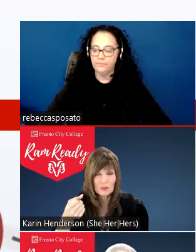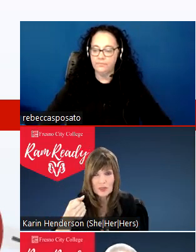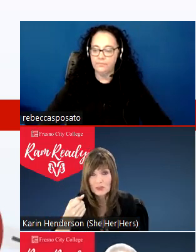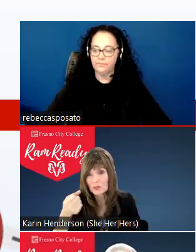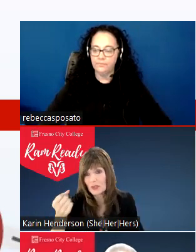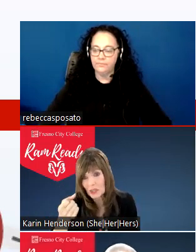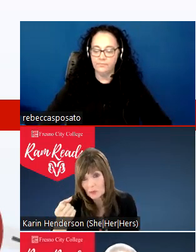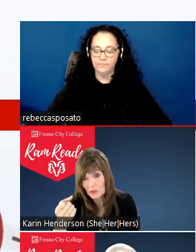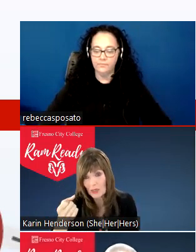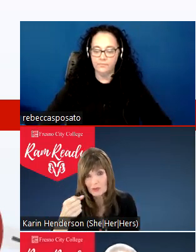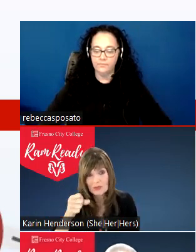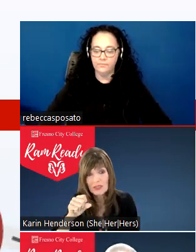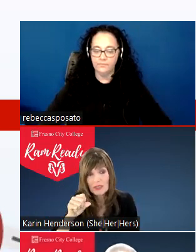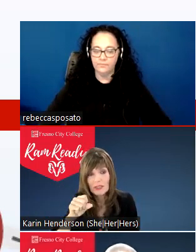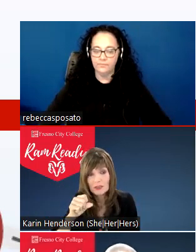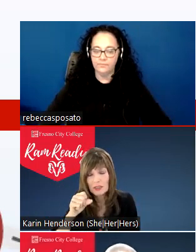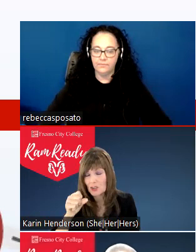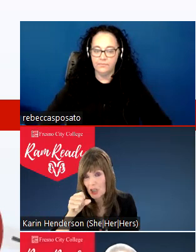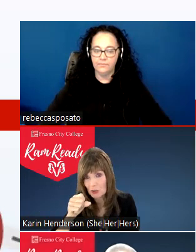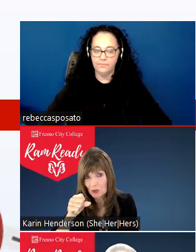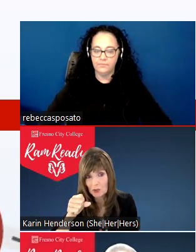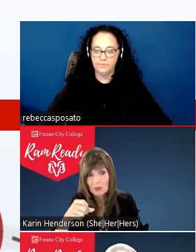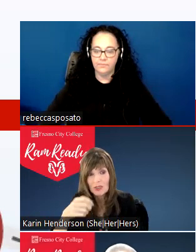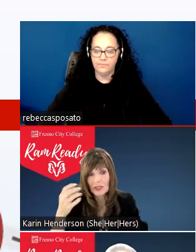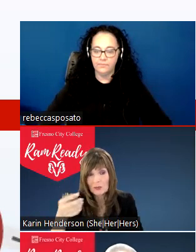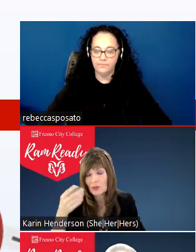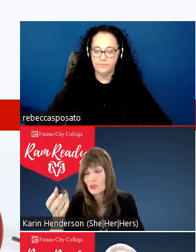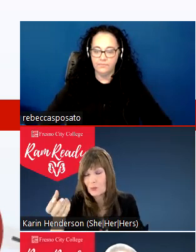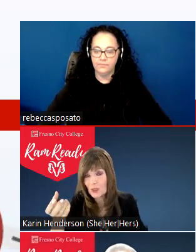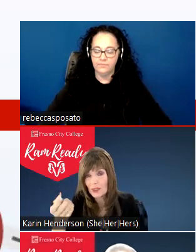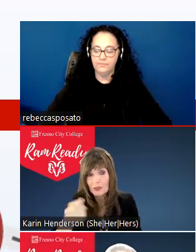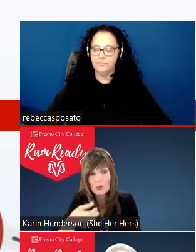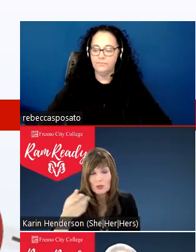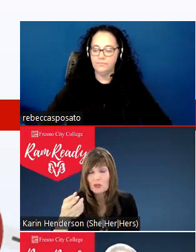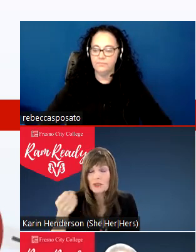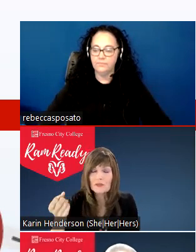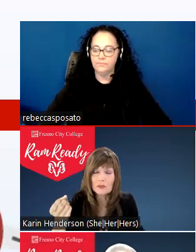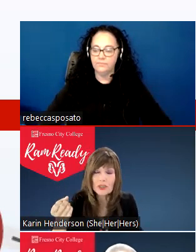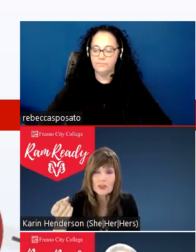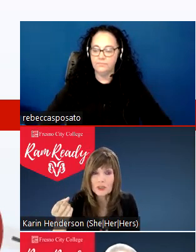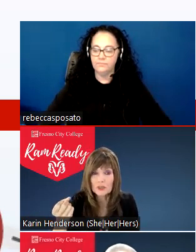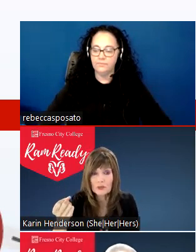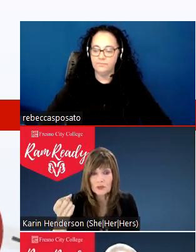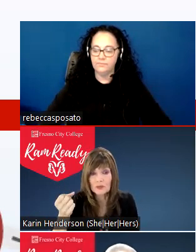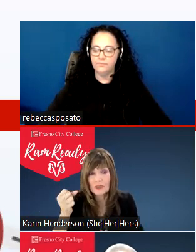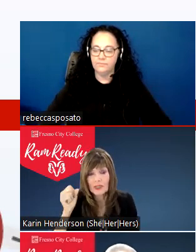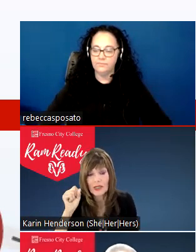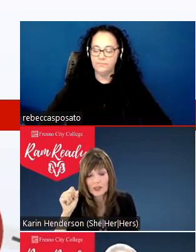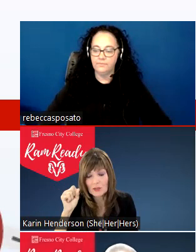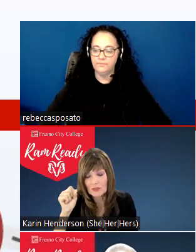possible for me to spend a couple hours and shadow you and pick your brain or do an informational